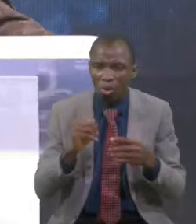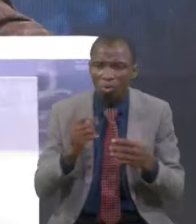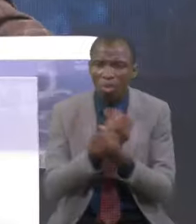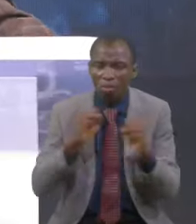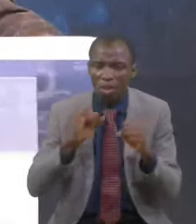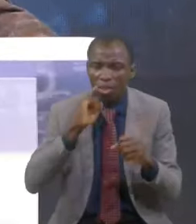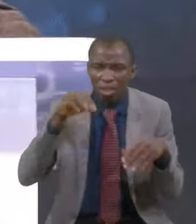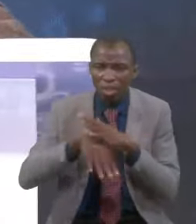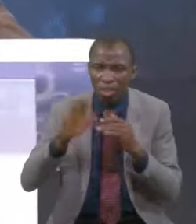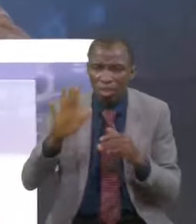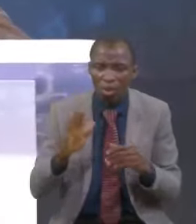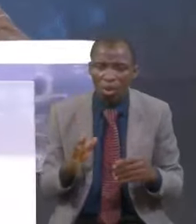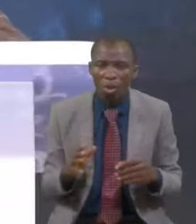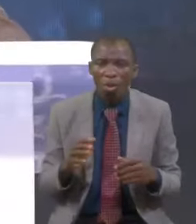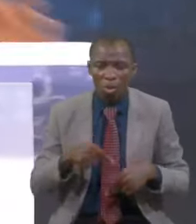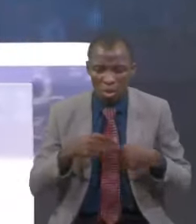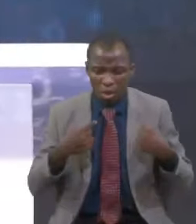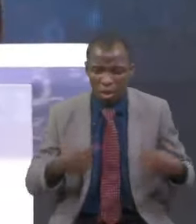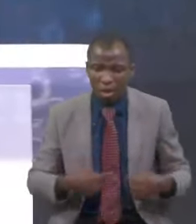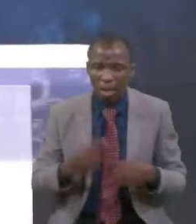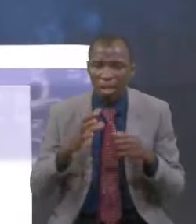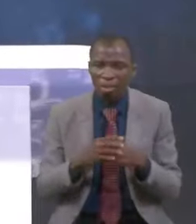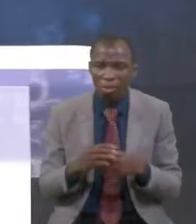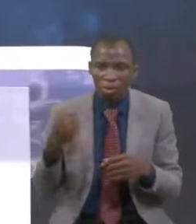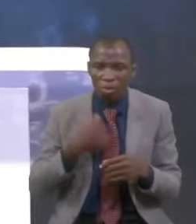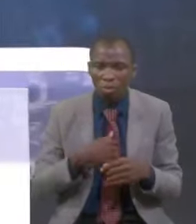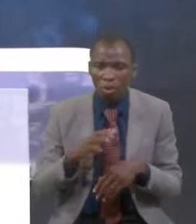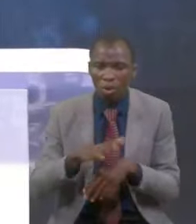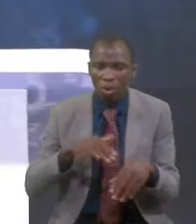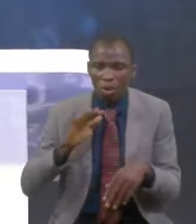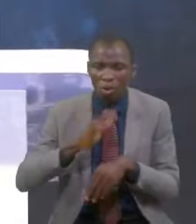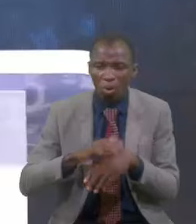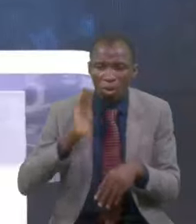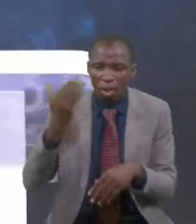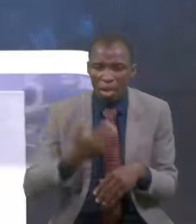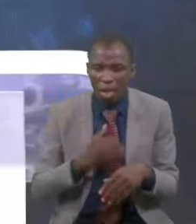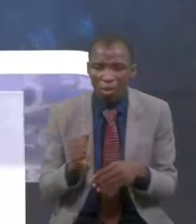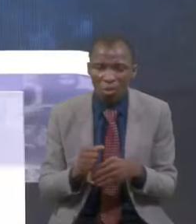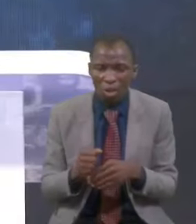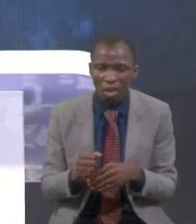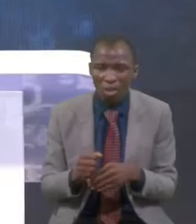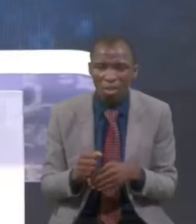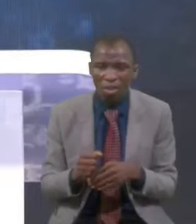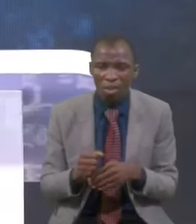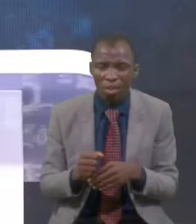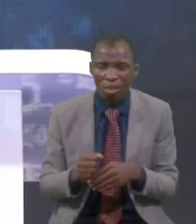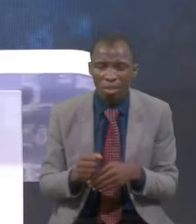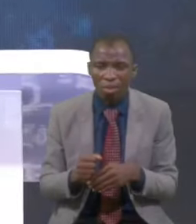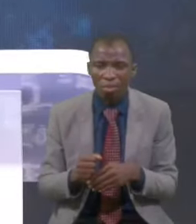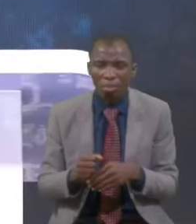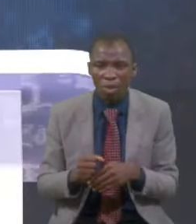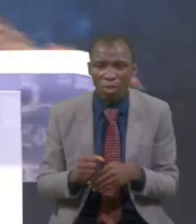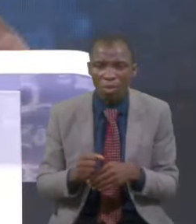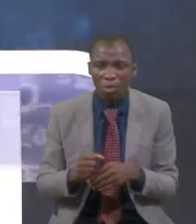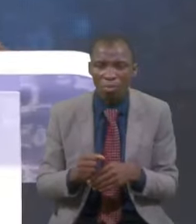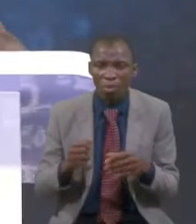on our moderating overseer tonight to help us as we take the names. And then after that,